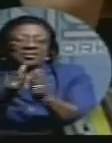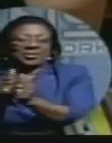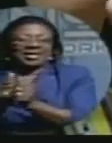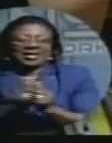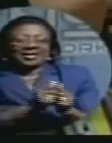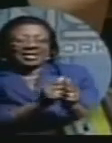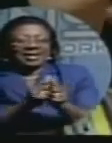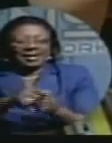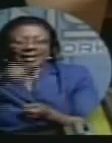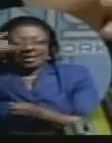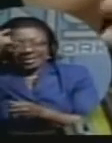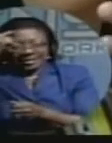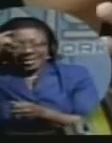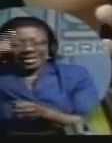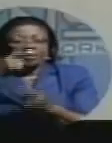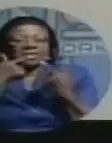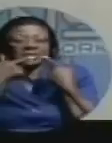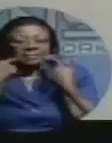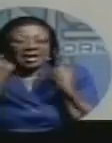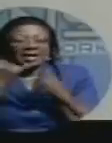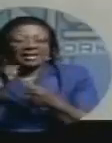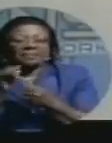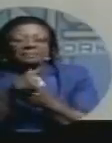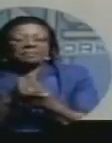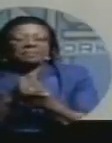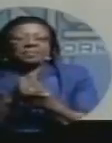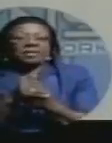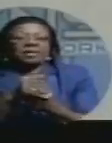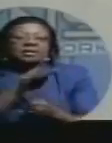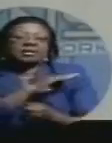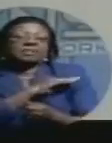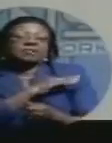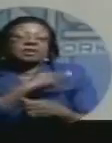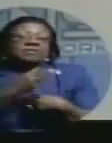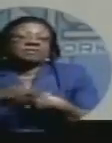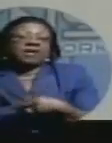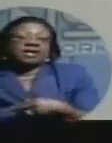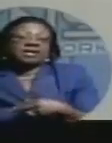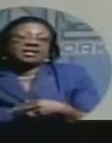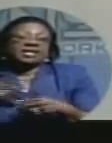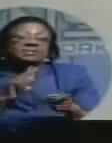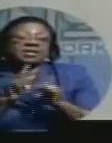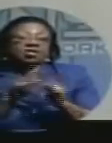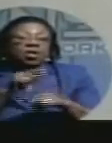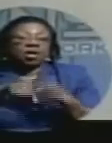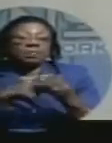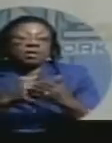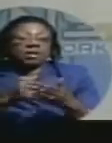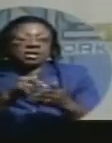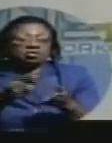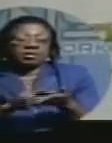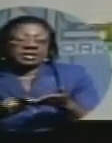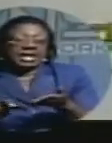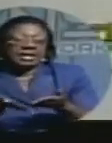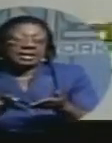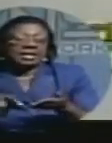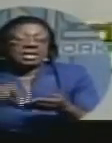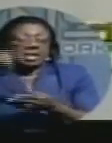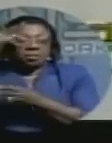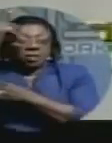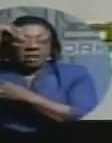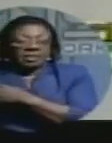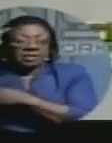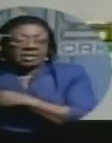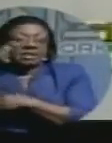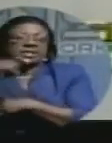And I think I was smiling. In the days since Moss was fired, there's been speculation that he would resign. But Prime Minister Christie says he